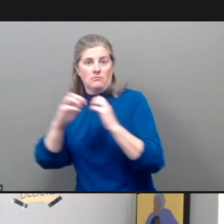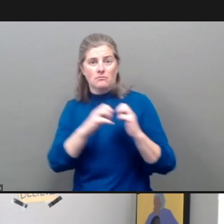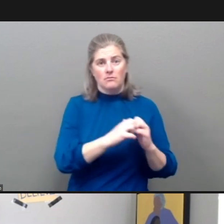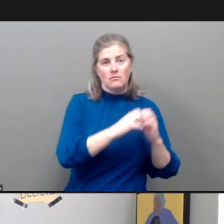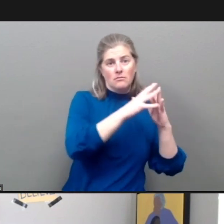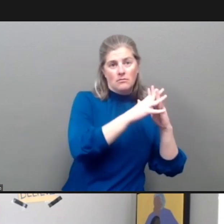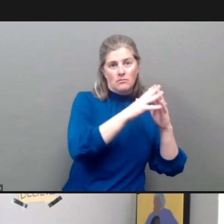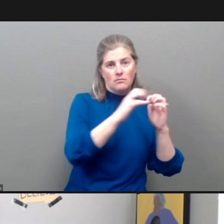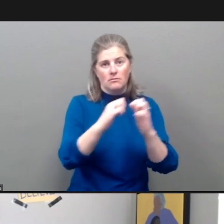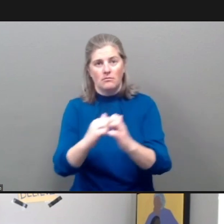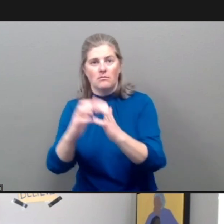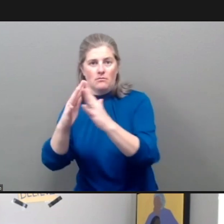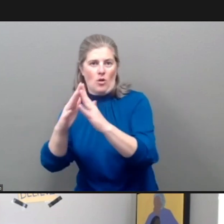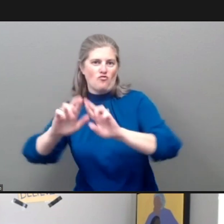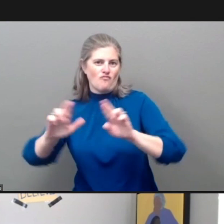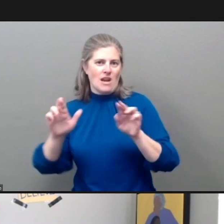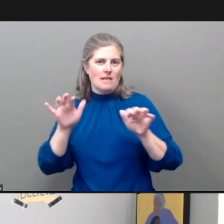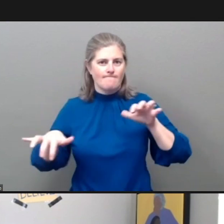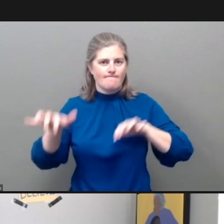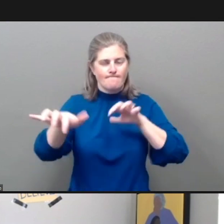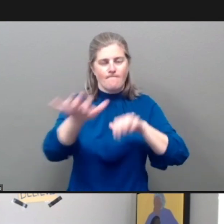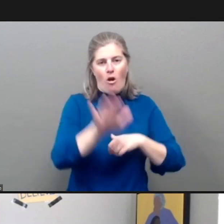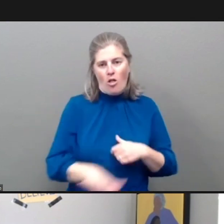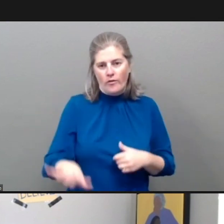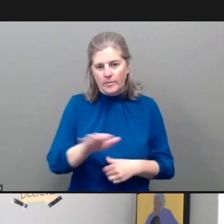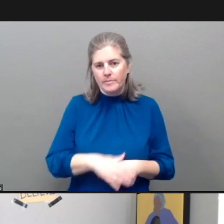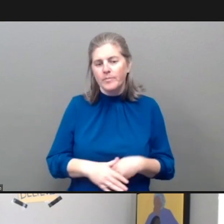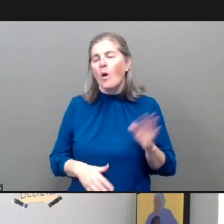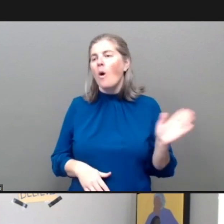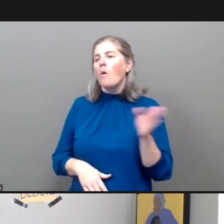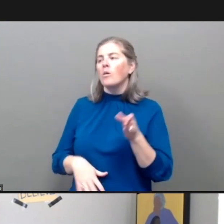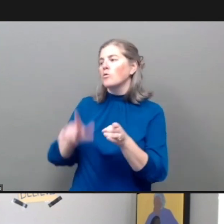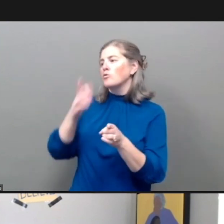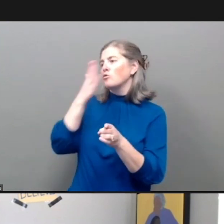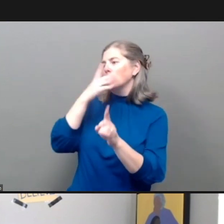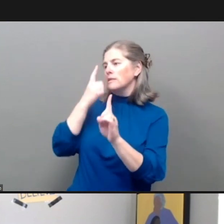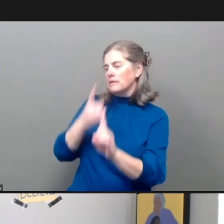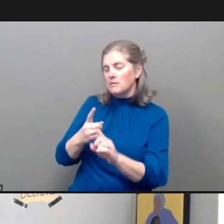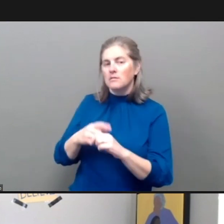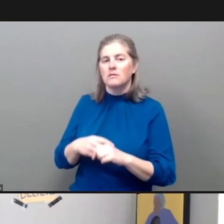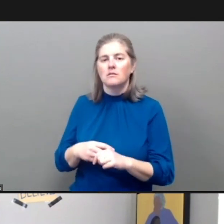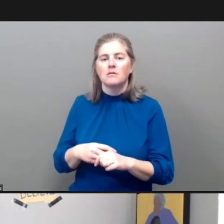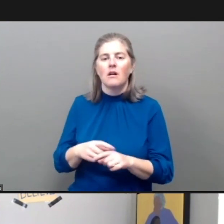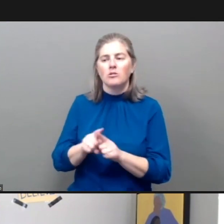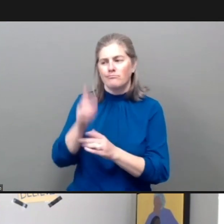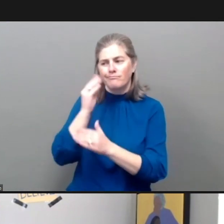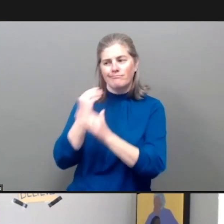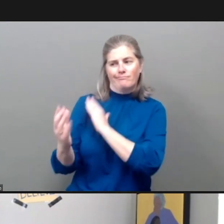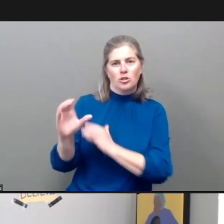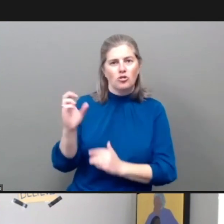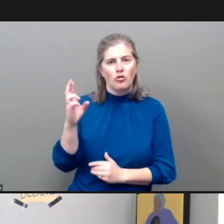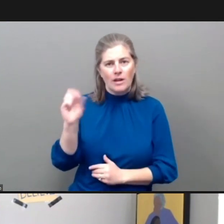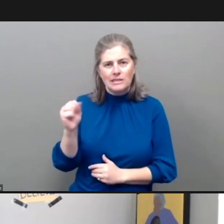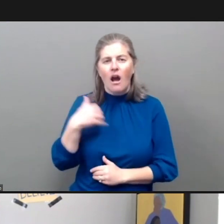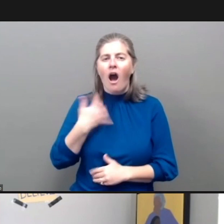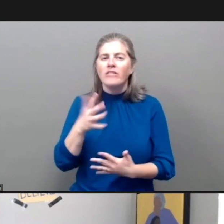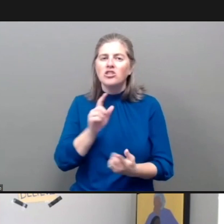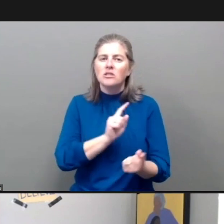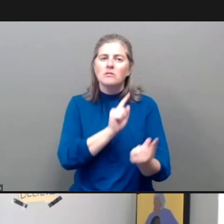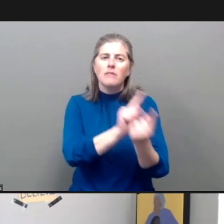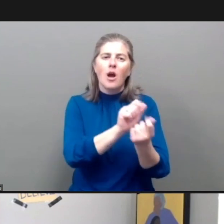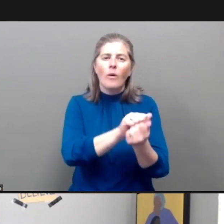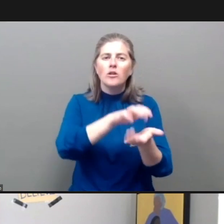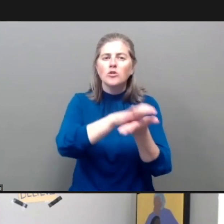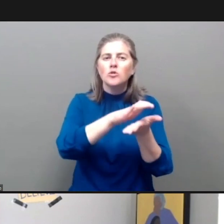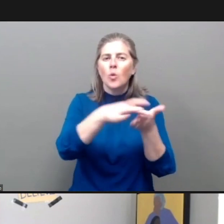as they gear up to do this. Yeah, David, that was well said. And I'll just also add, Chris, that I met with school